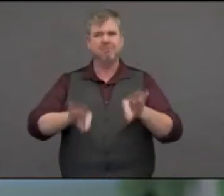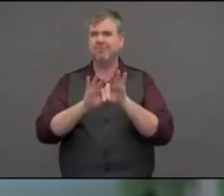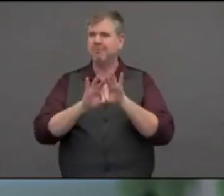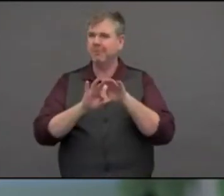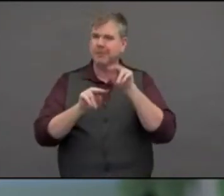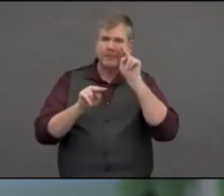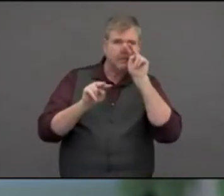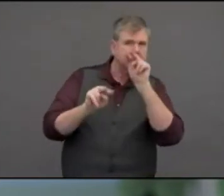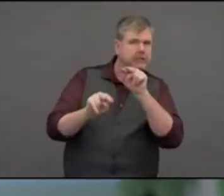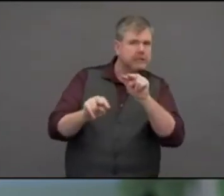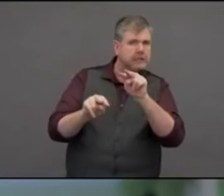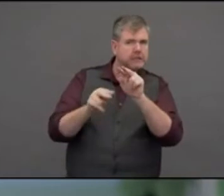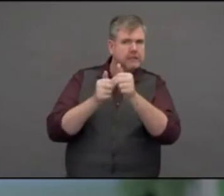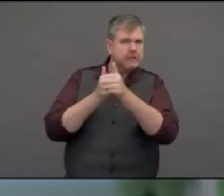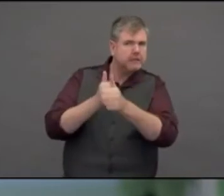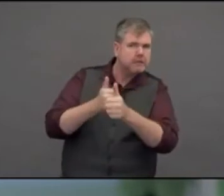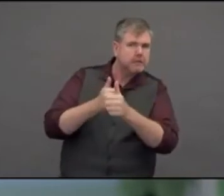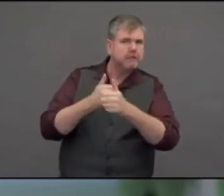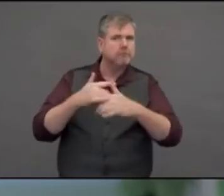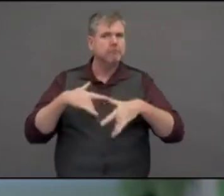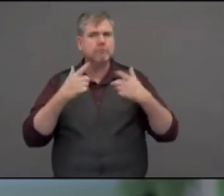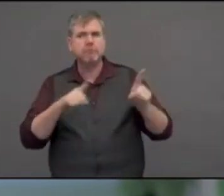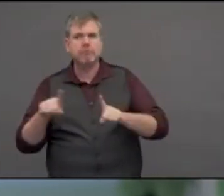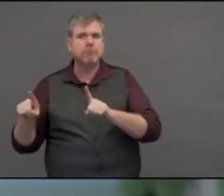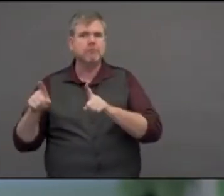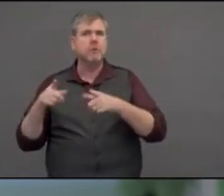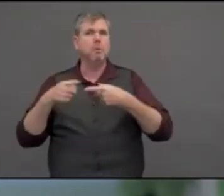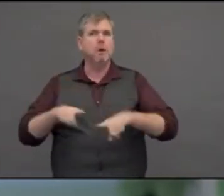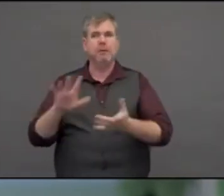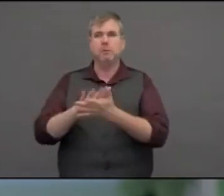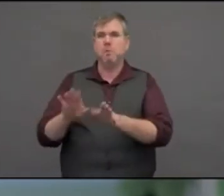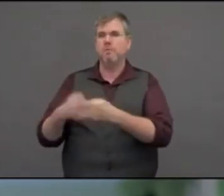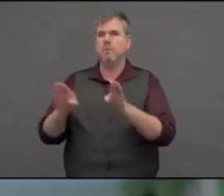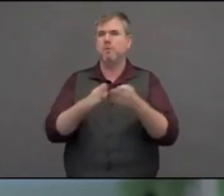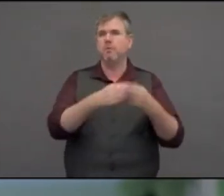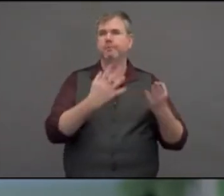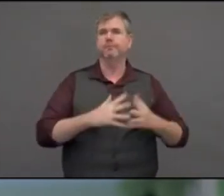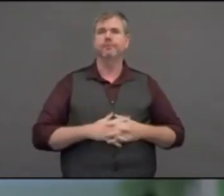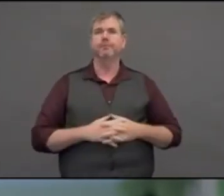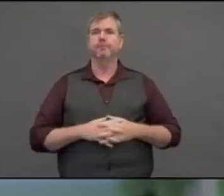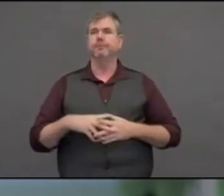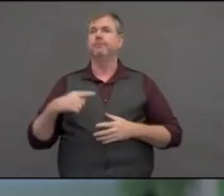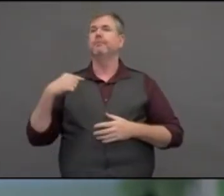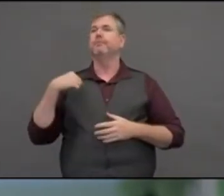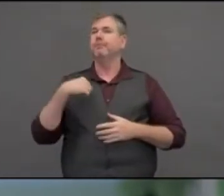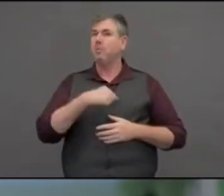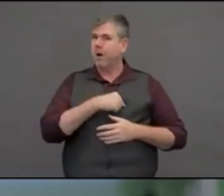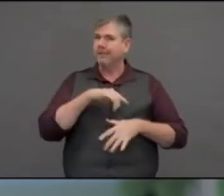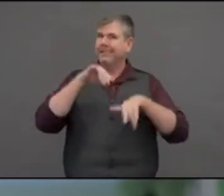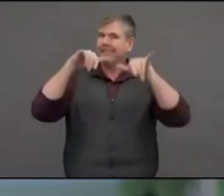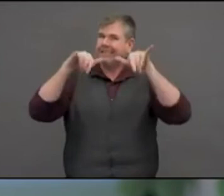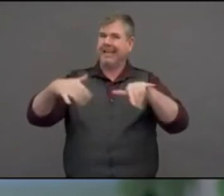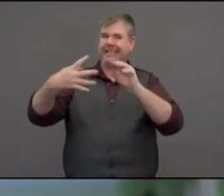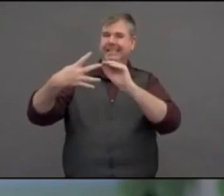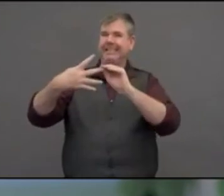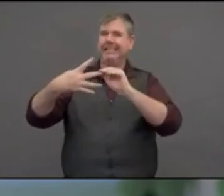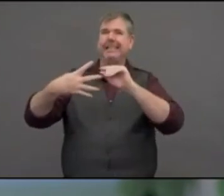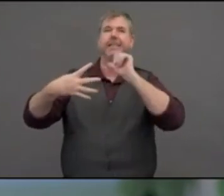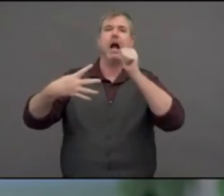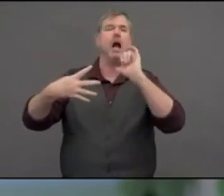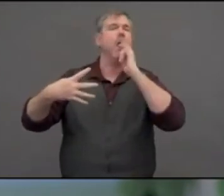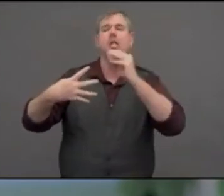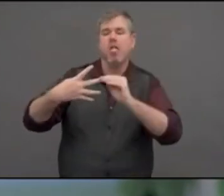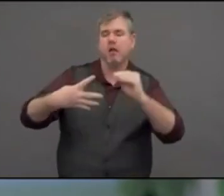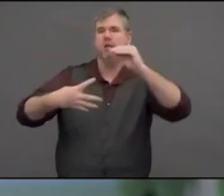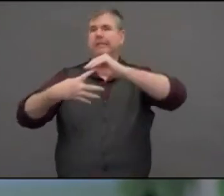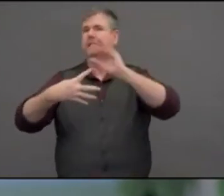up. We want to stay in the red tier, and in fact, actually related to testing, one of the only reasons